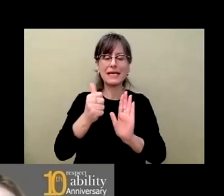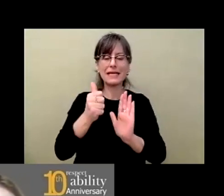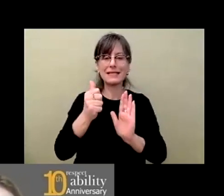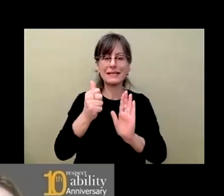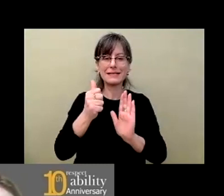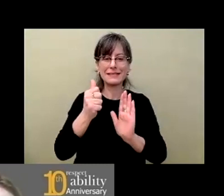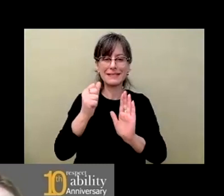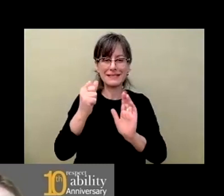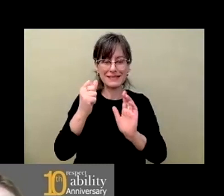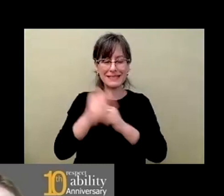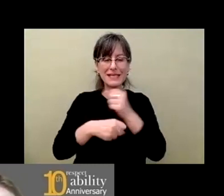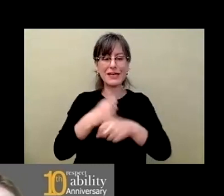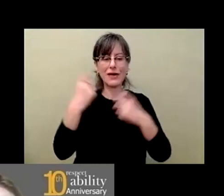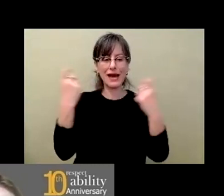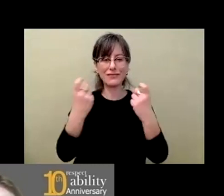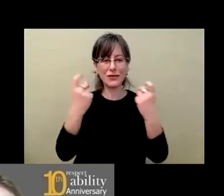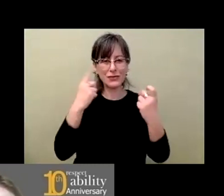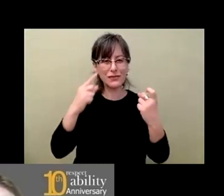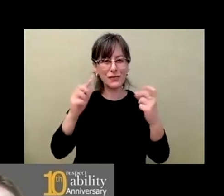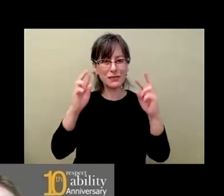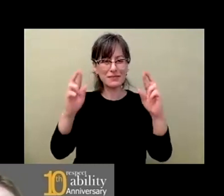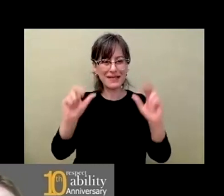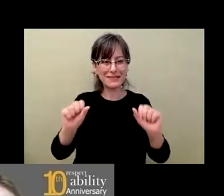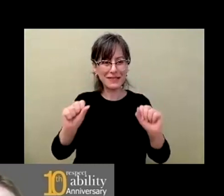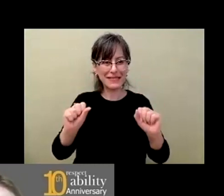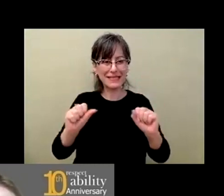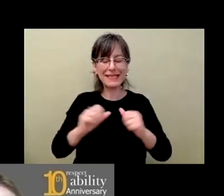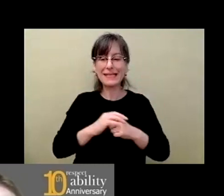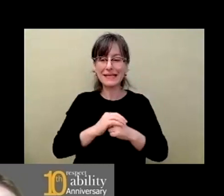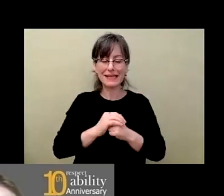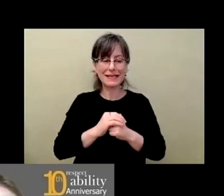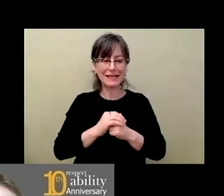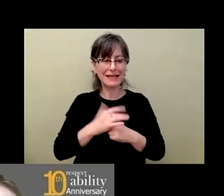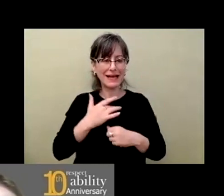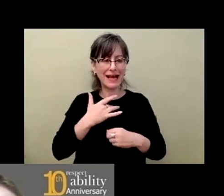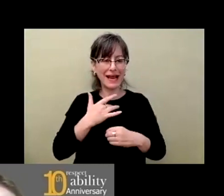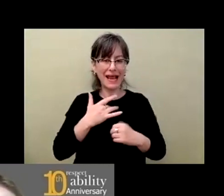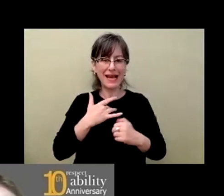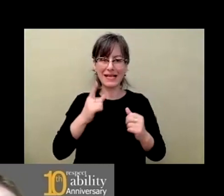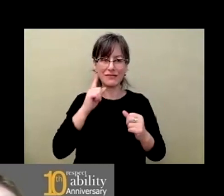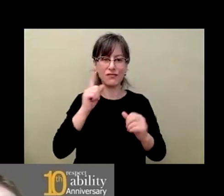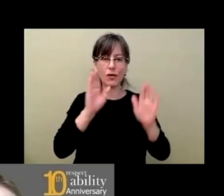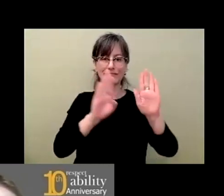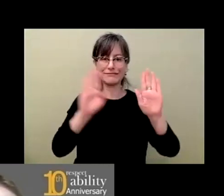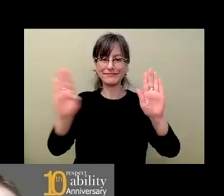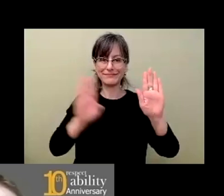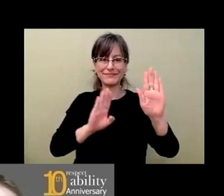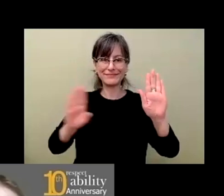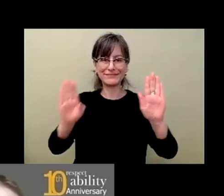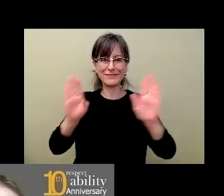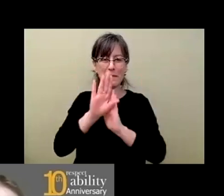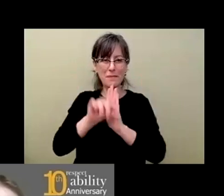10th RespectAbility anniversary. Incidentally, that backdrop appears behind all of the panelists.